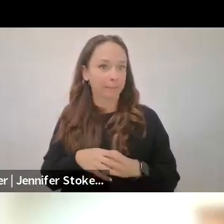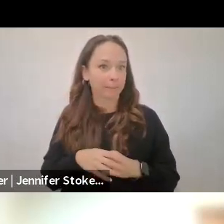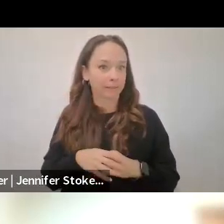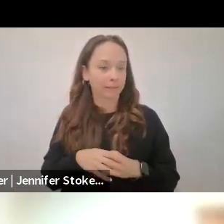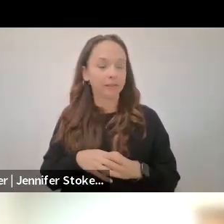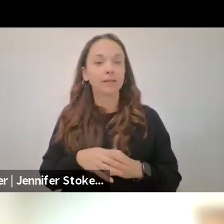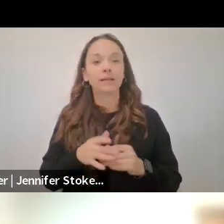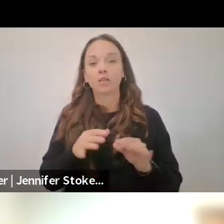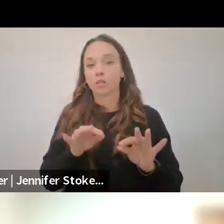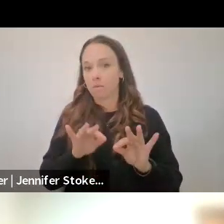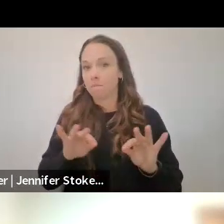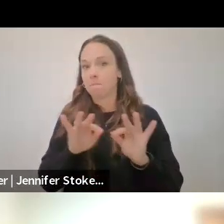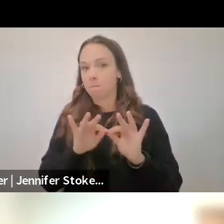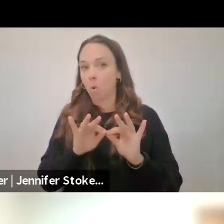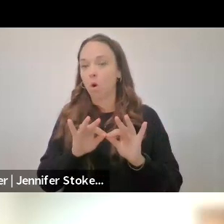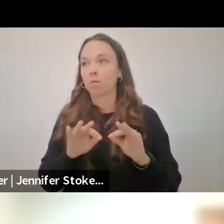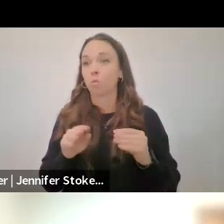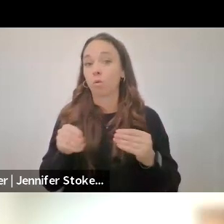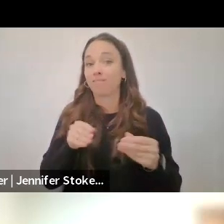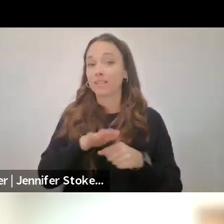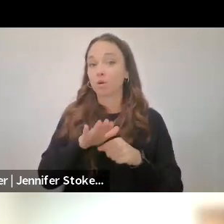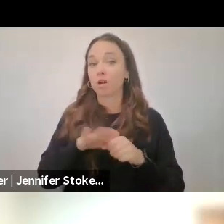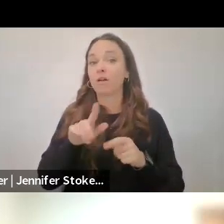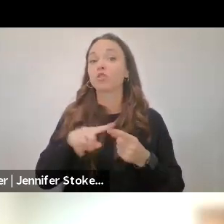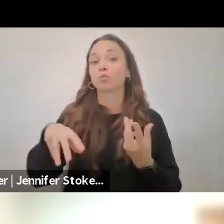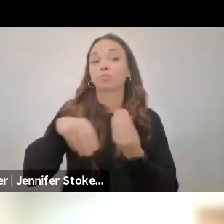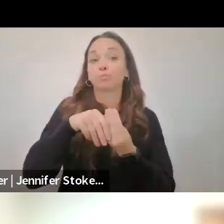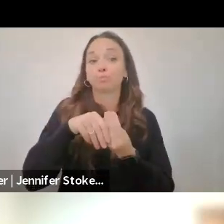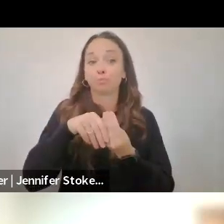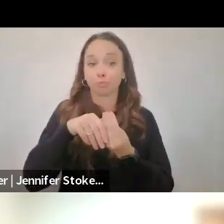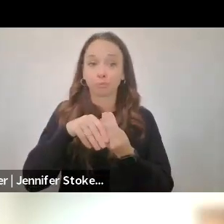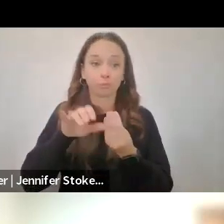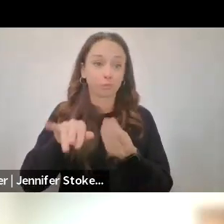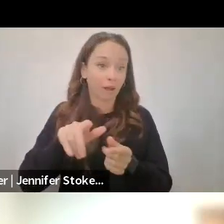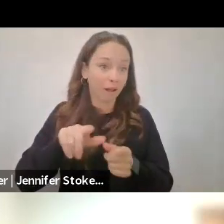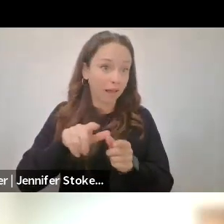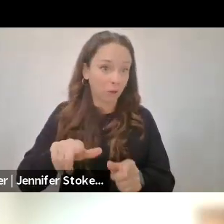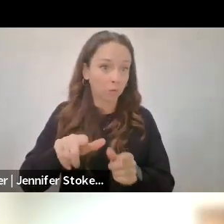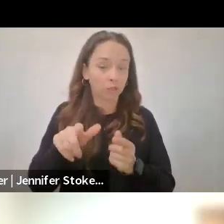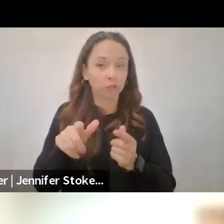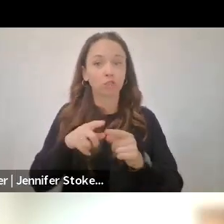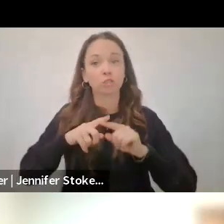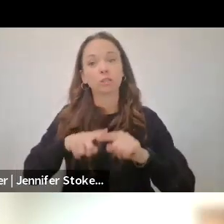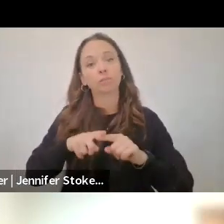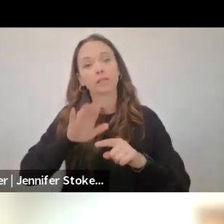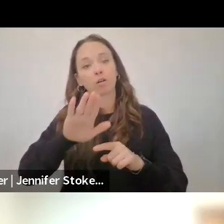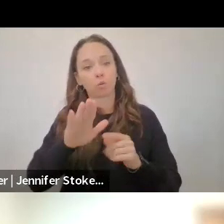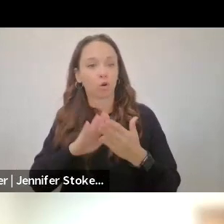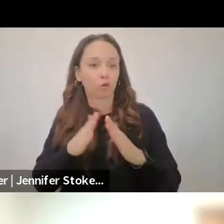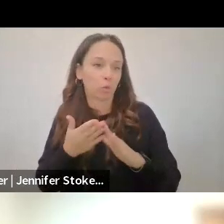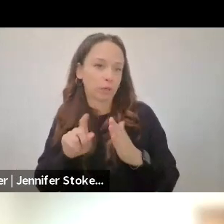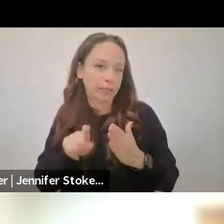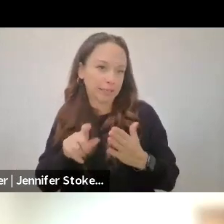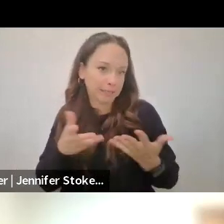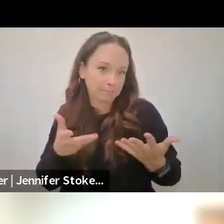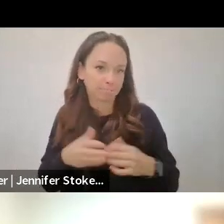enough to pivot and be able to expand or contract depending on what your community needs. And I think, Tim,